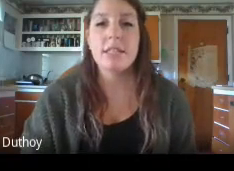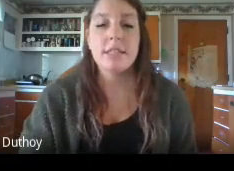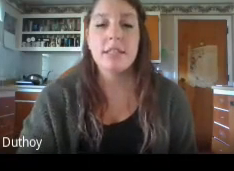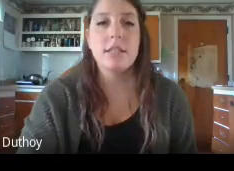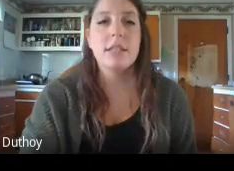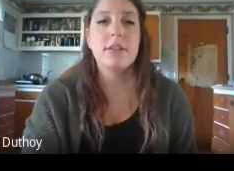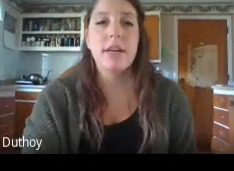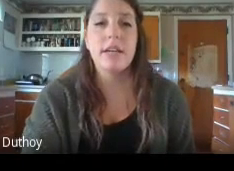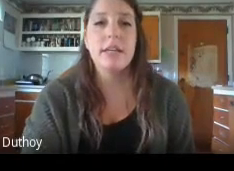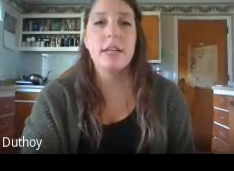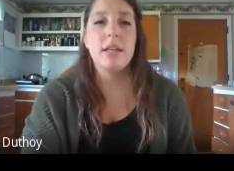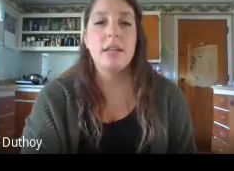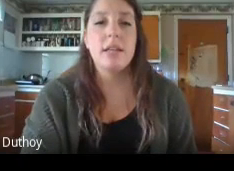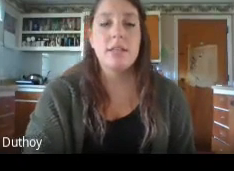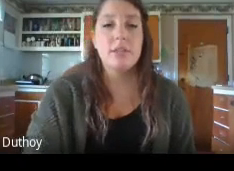practice.